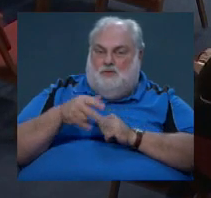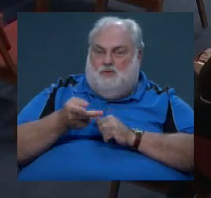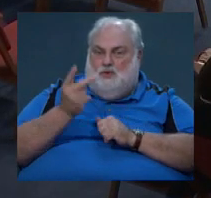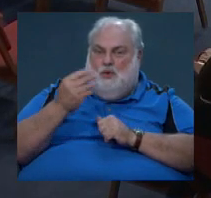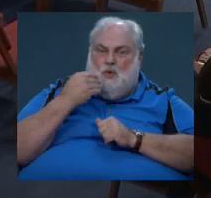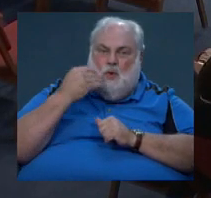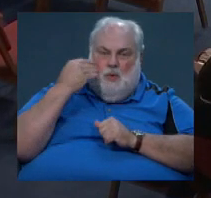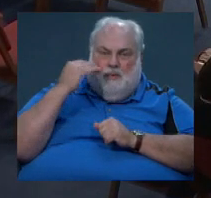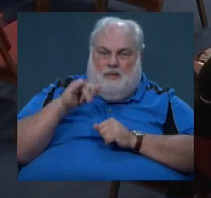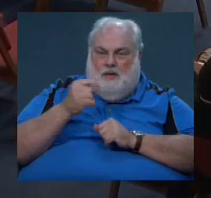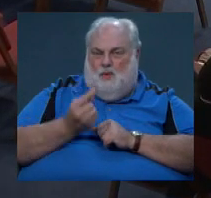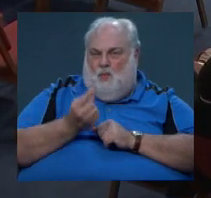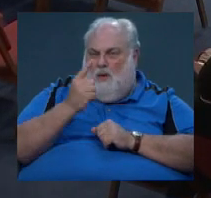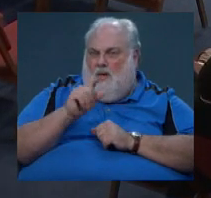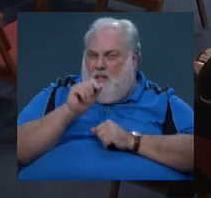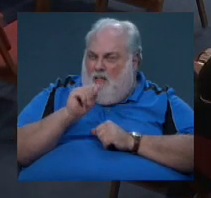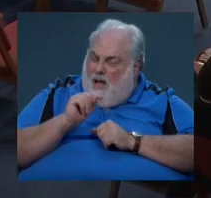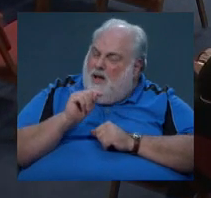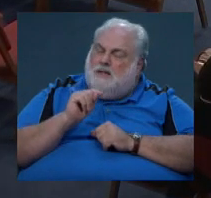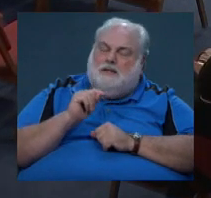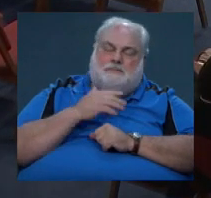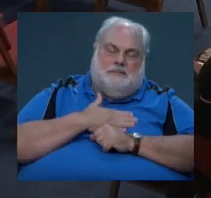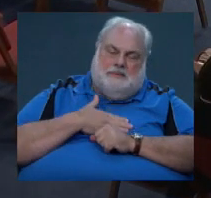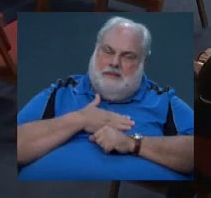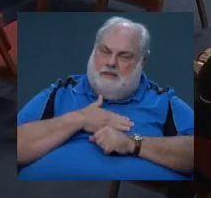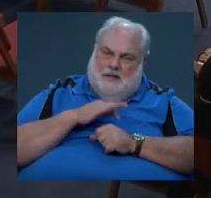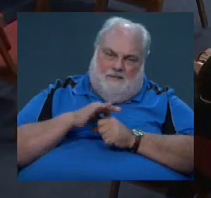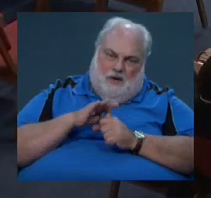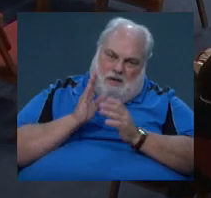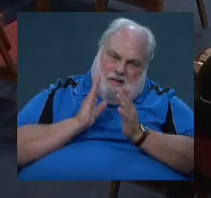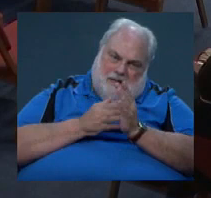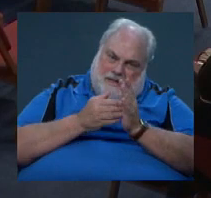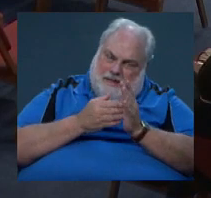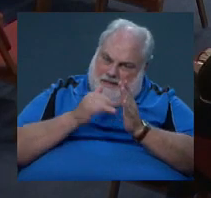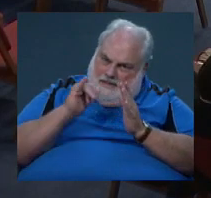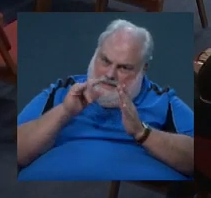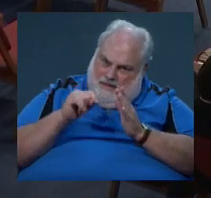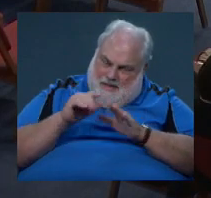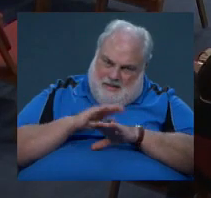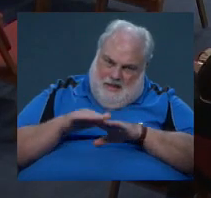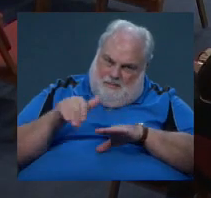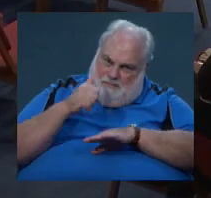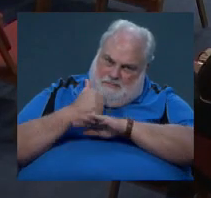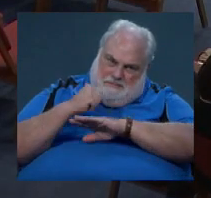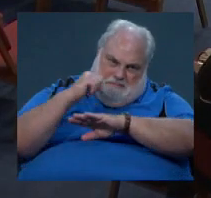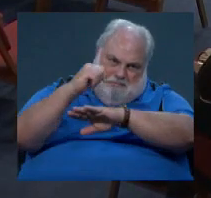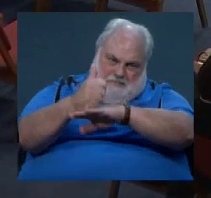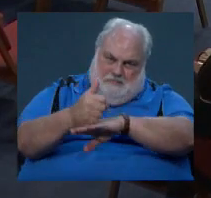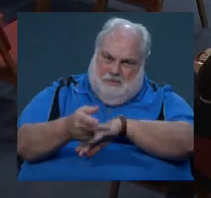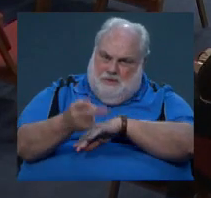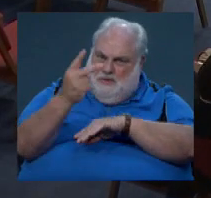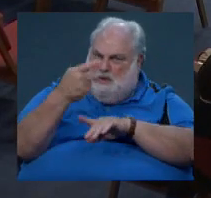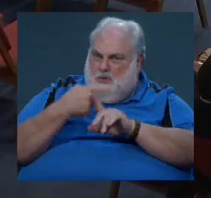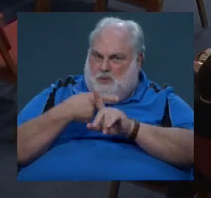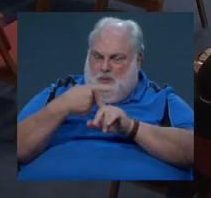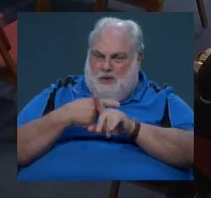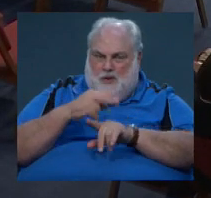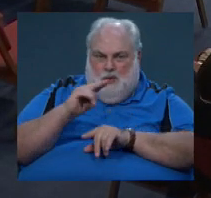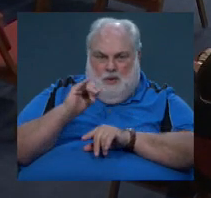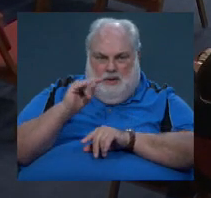dwelling units on this 1 lot. Please don't let them put up 2 dwelling units. He's saying 2 rental